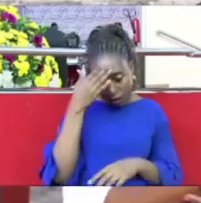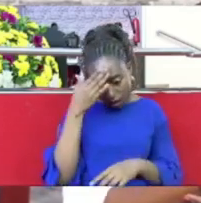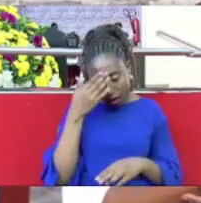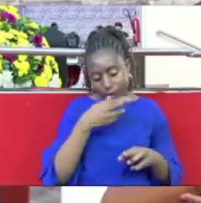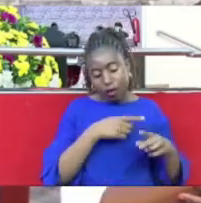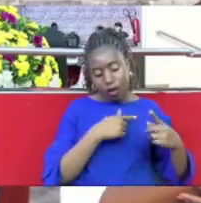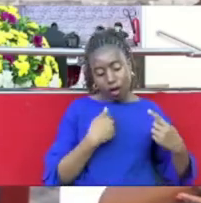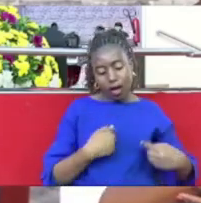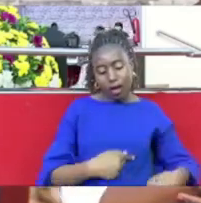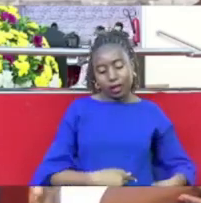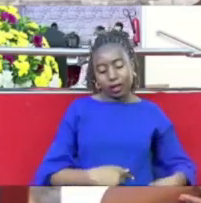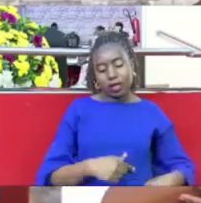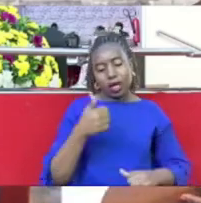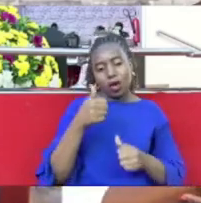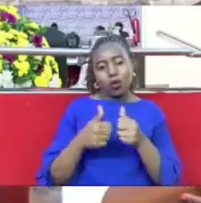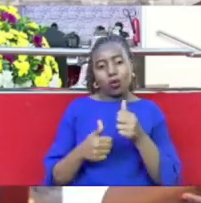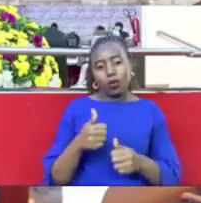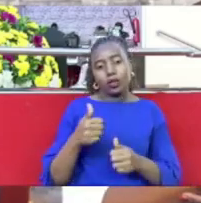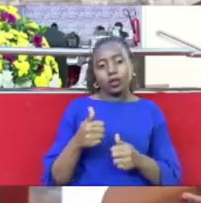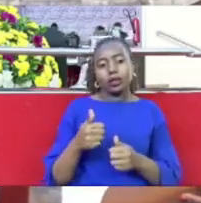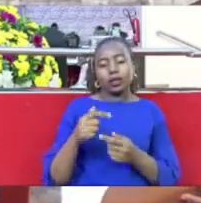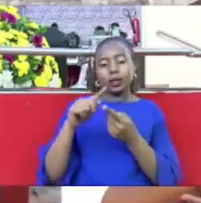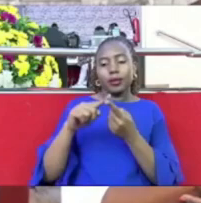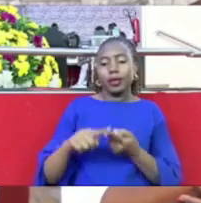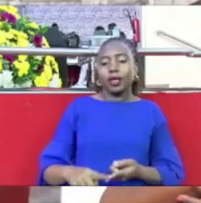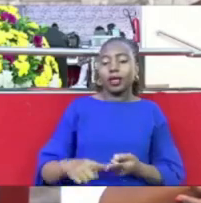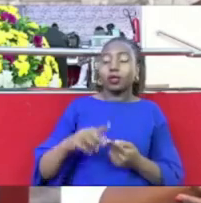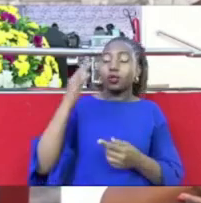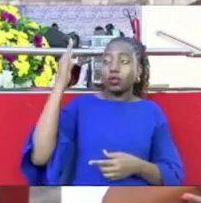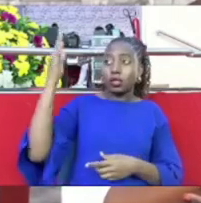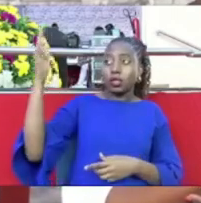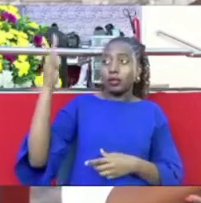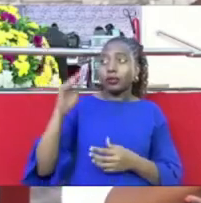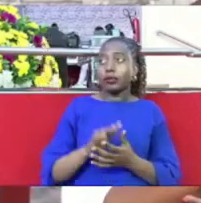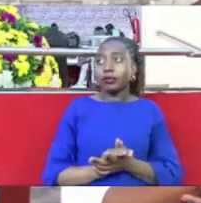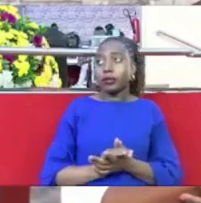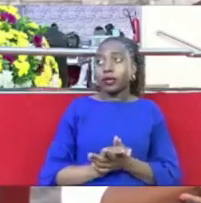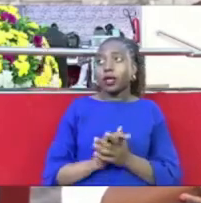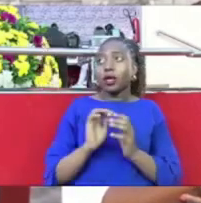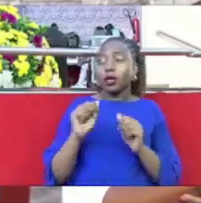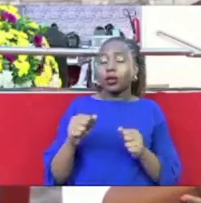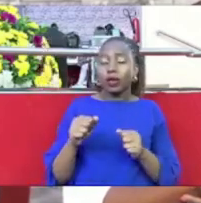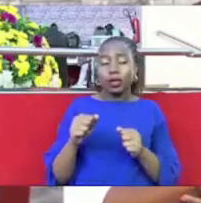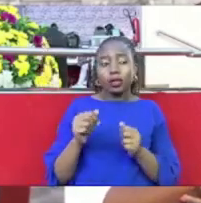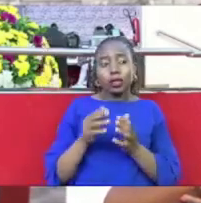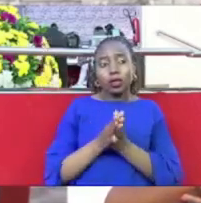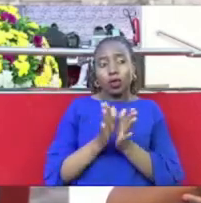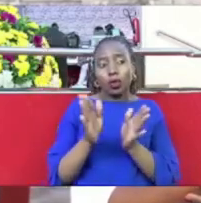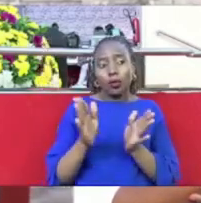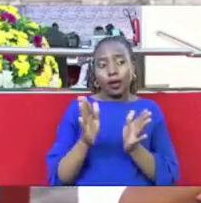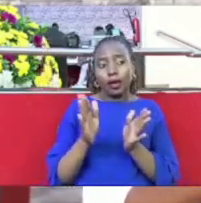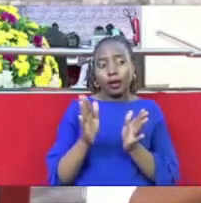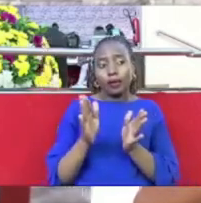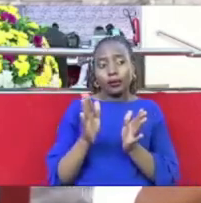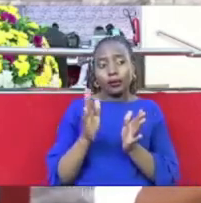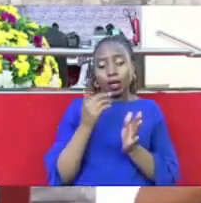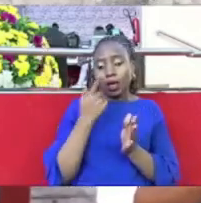A heart that is yielded to Him. Would you just open your heart and pray these words after